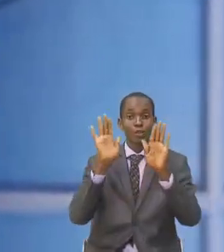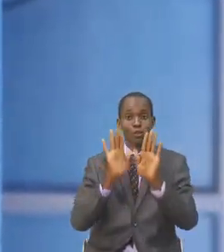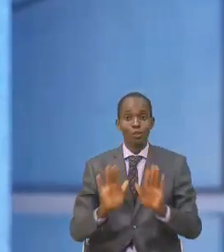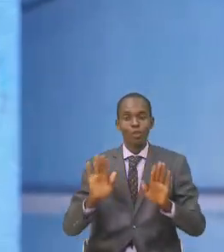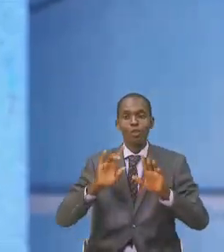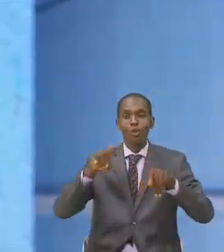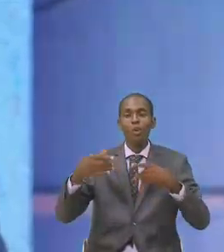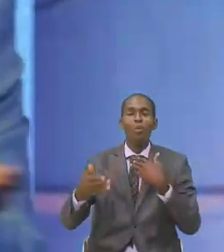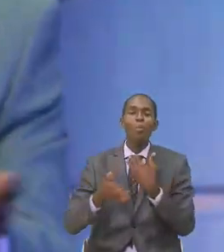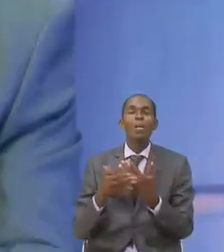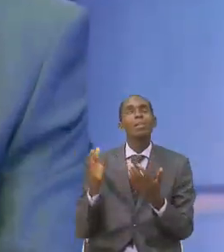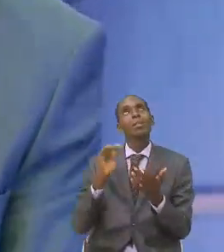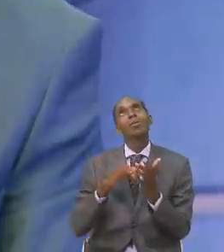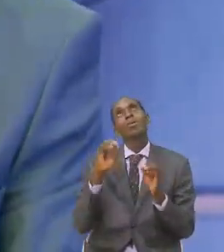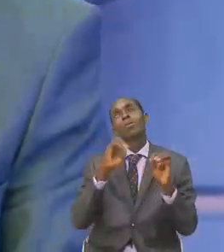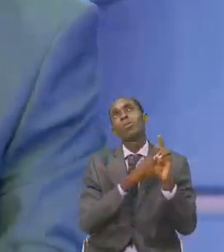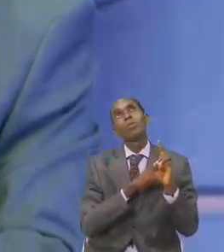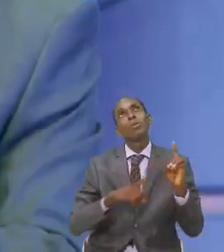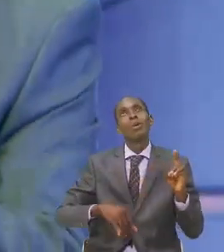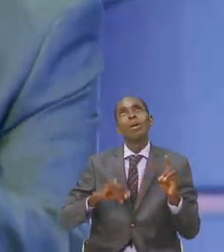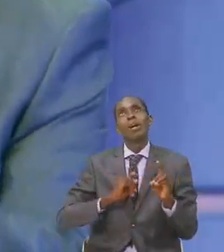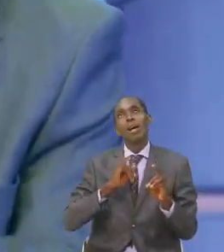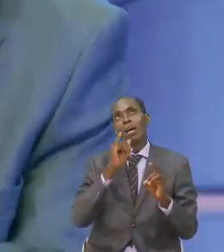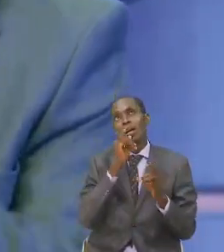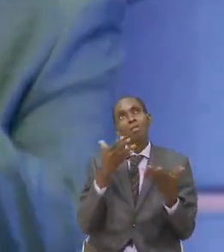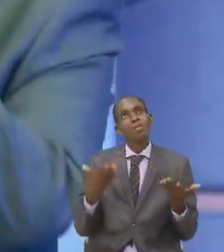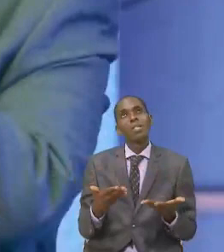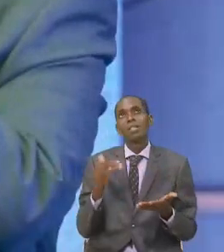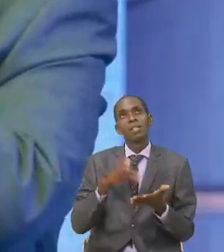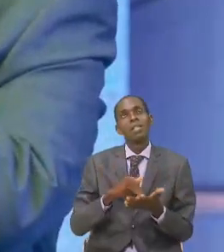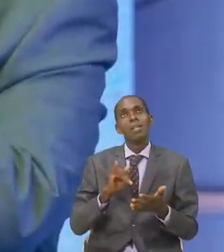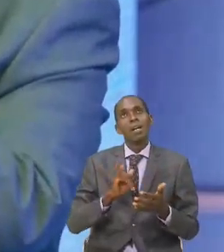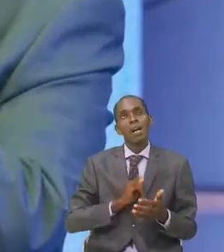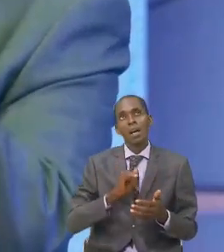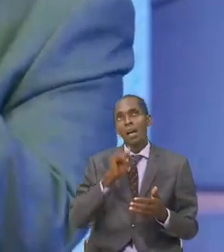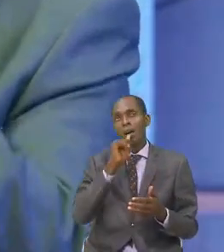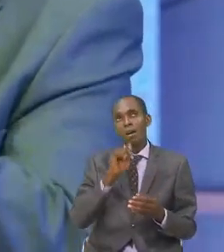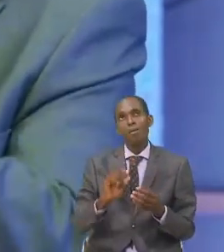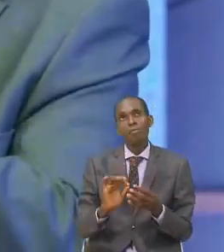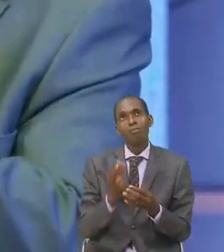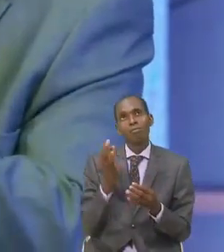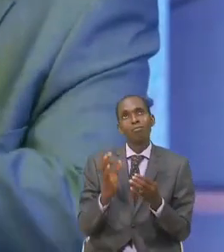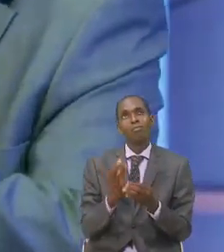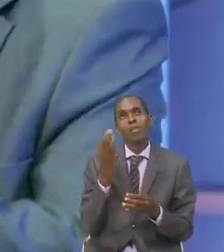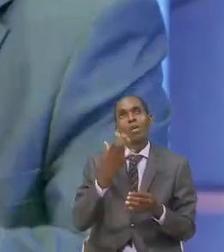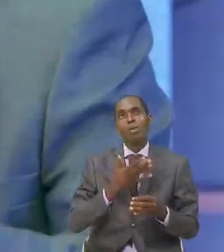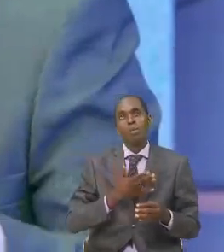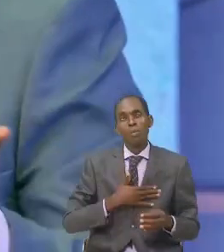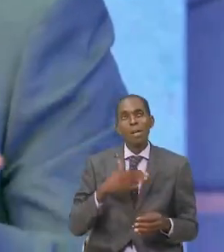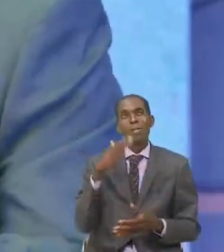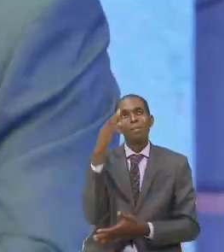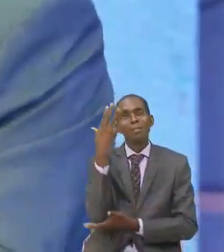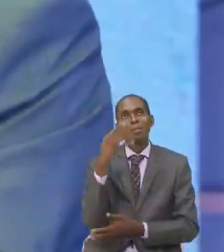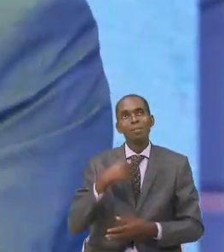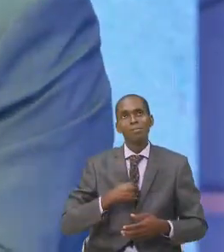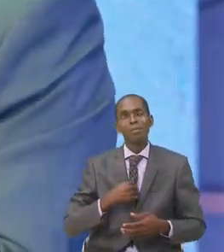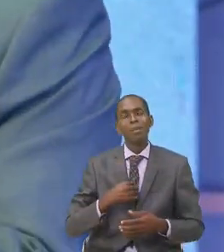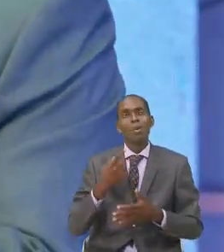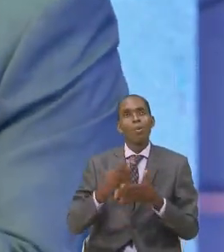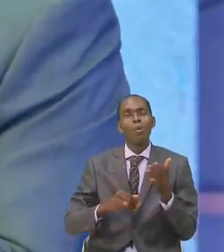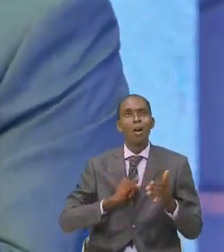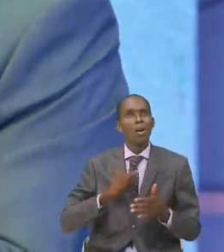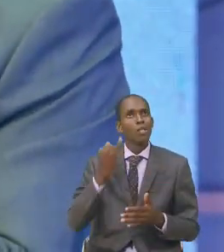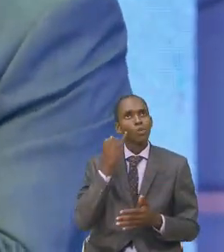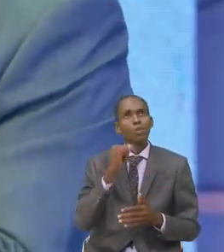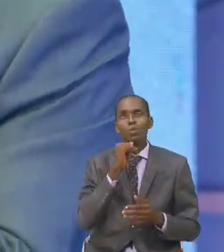their evil. And then the following Sunday, they go back again. Oh God, I'm here again. I'm sowing my